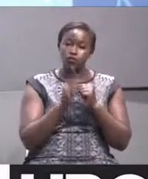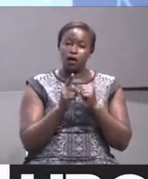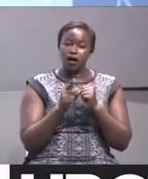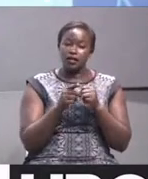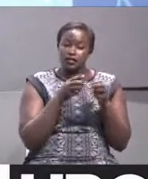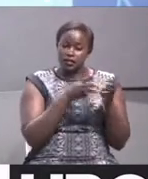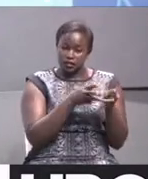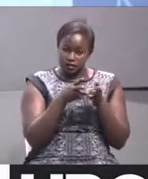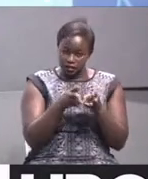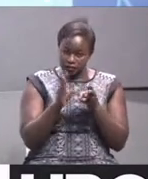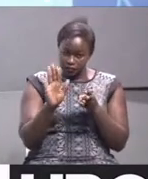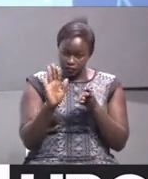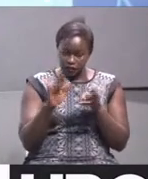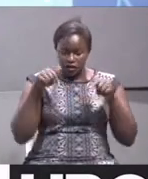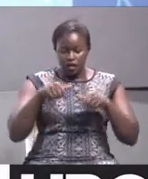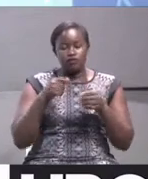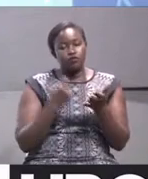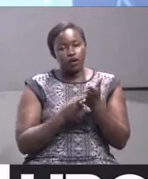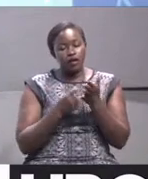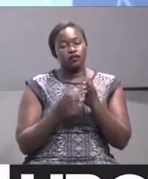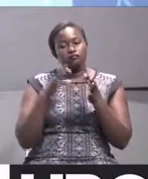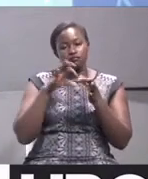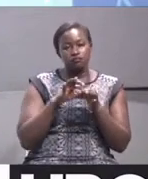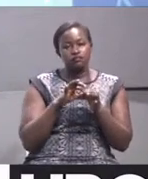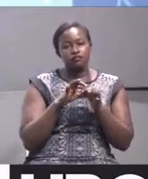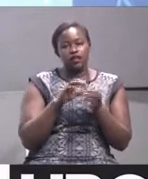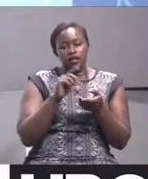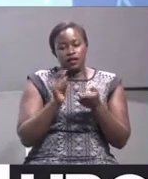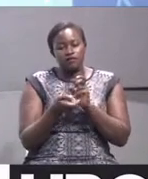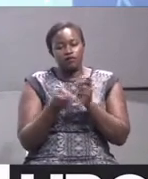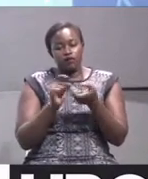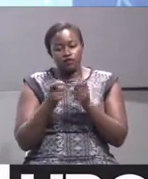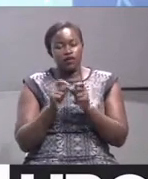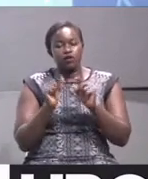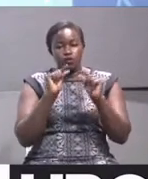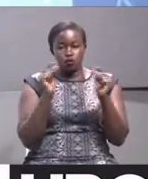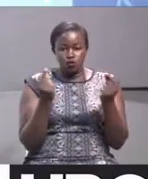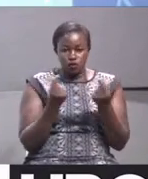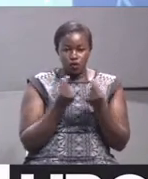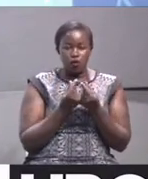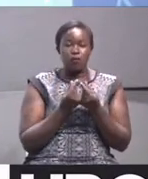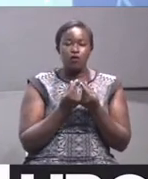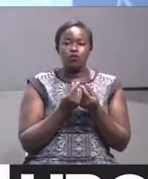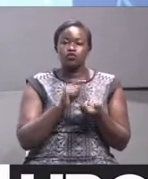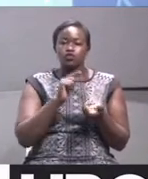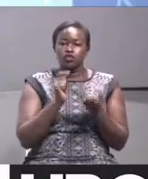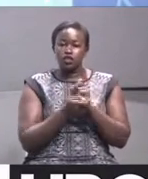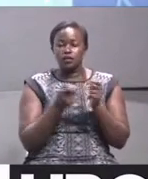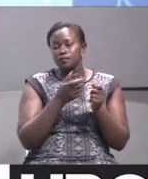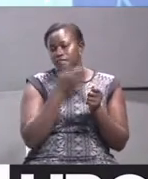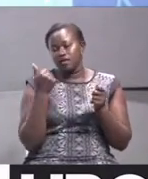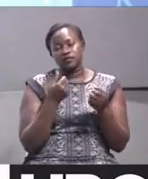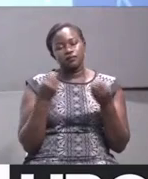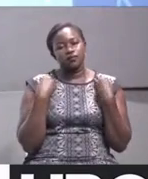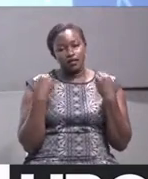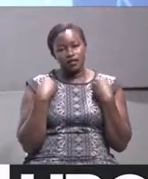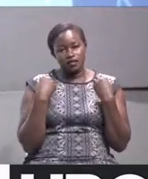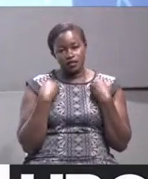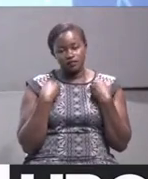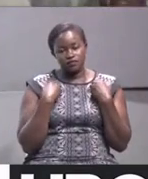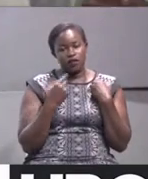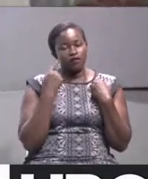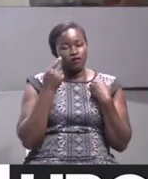system in Uganda keeps up with the evolving global dynamic insolvency best practices.